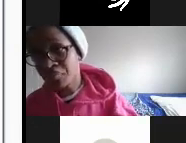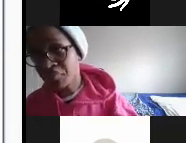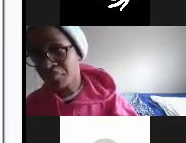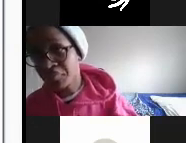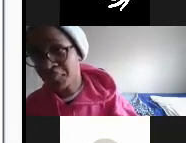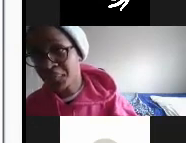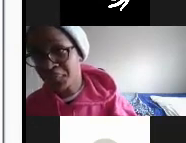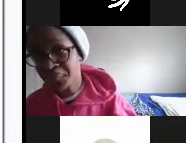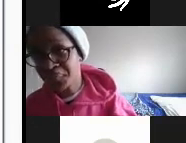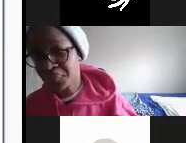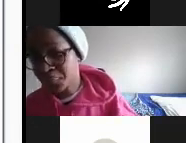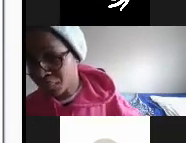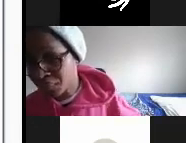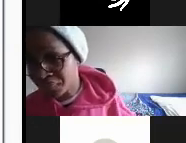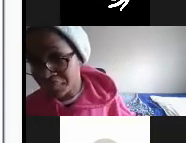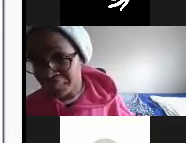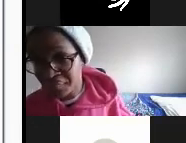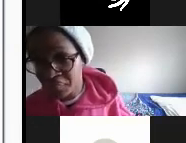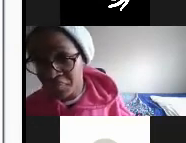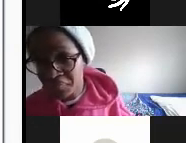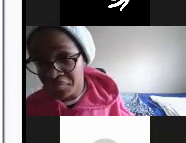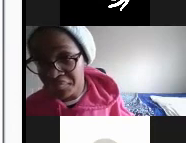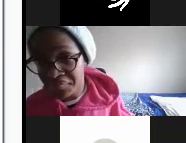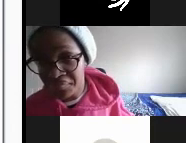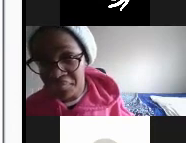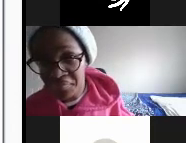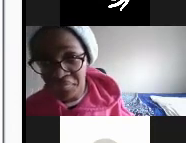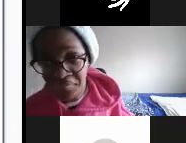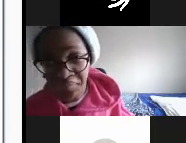Patrick? I would just basically